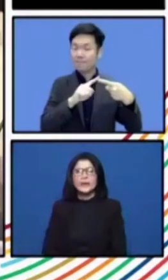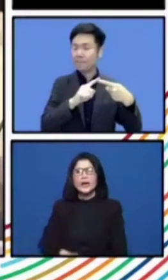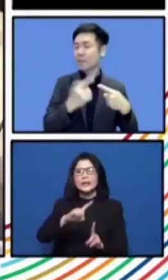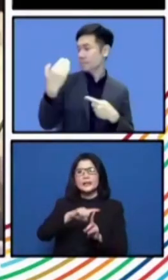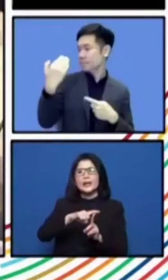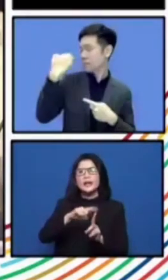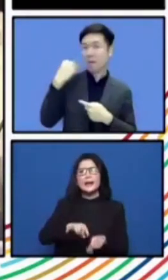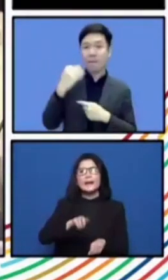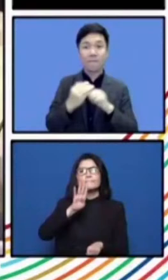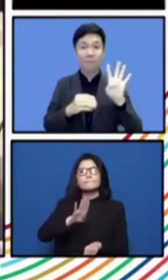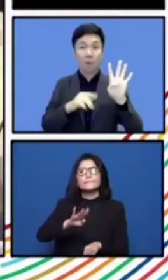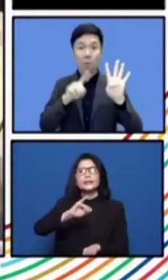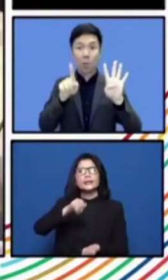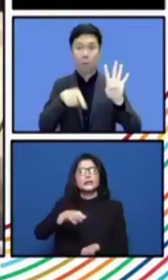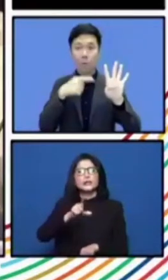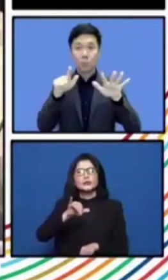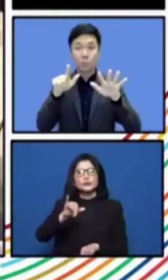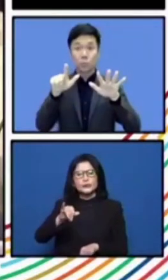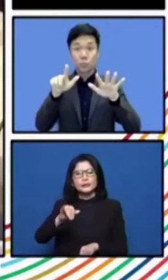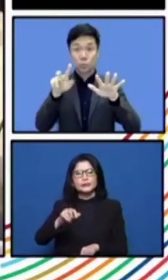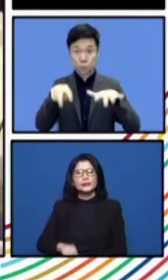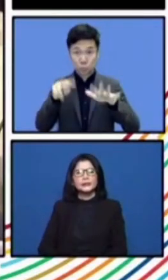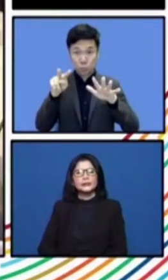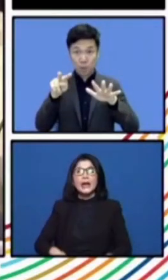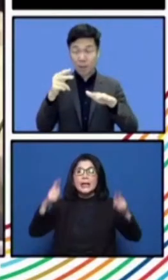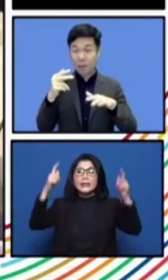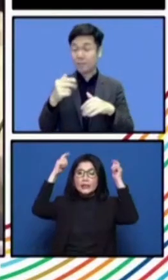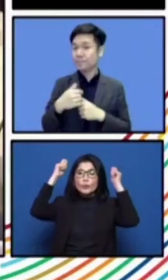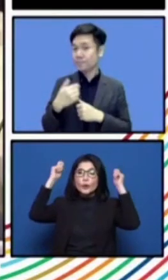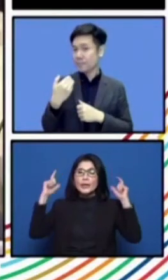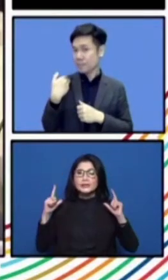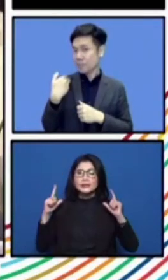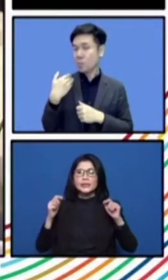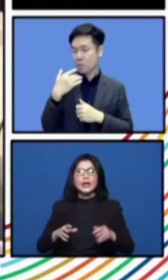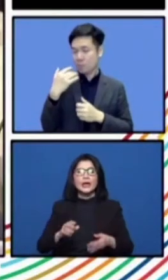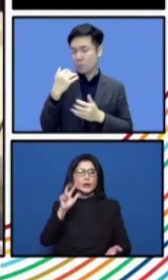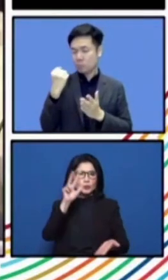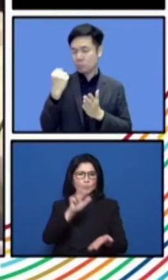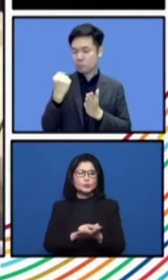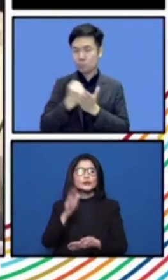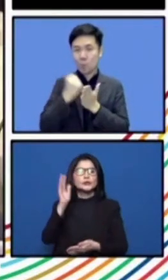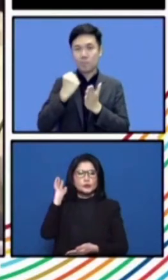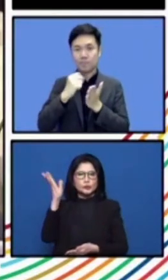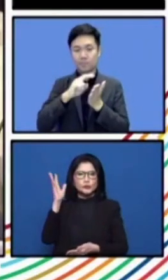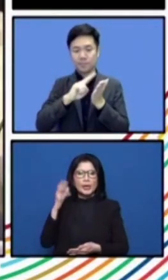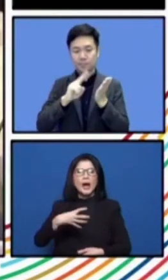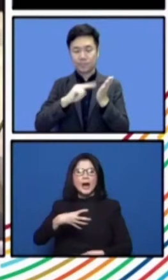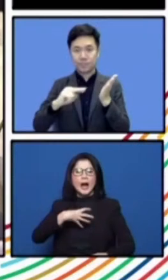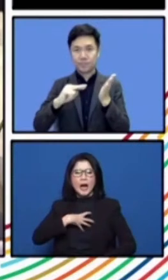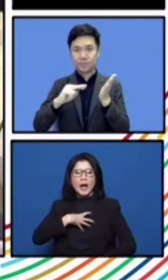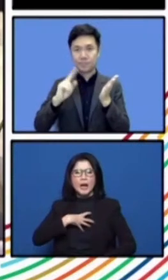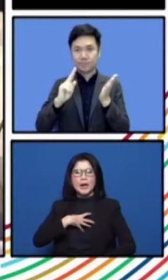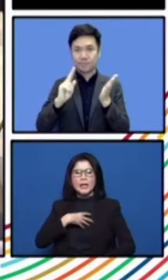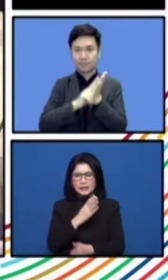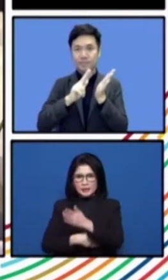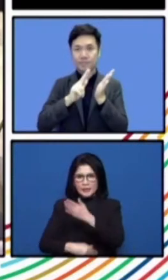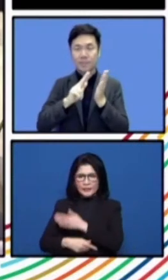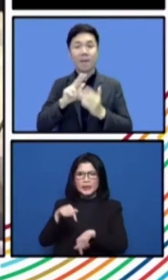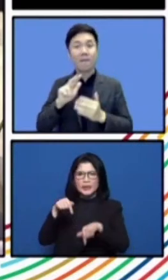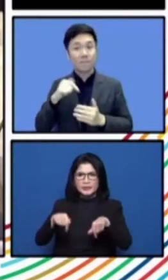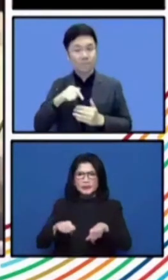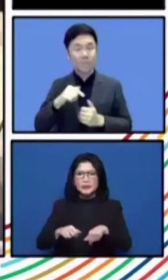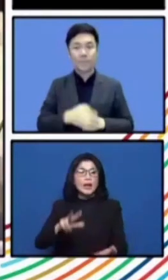timolese has ratified our convention so with the ratification government is obliged to continue